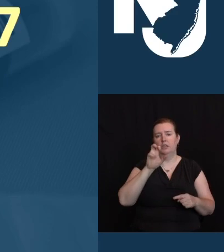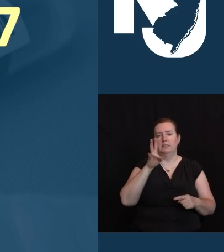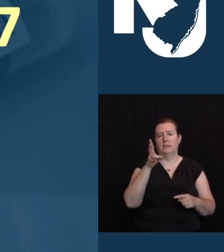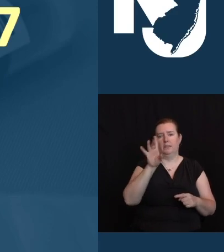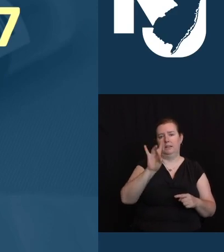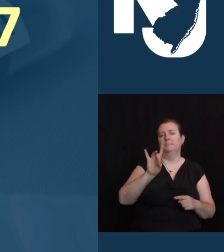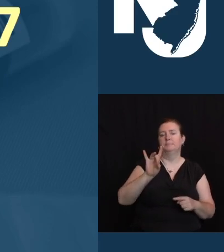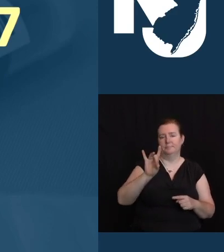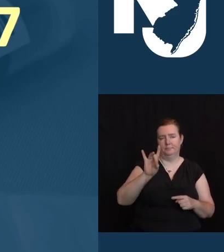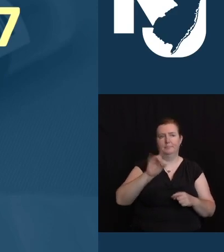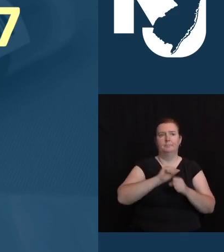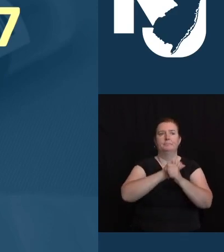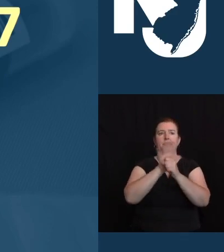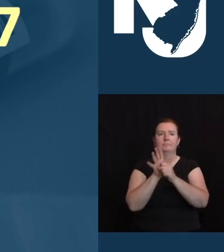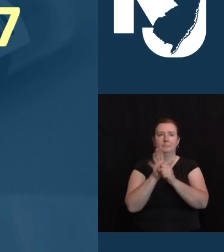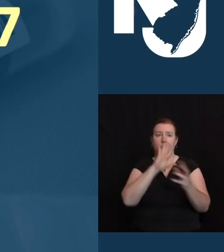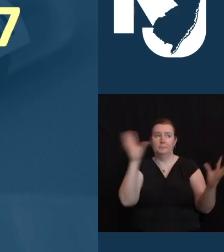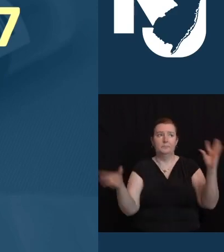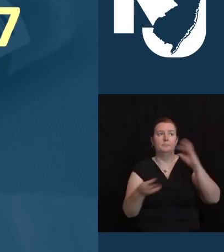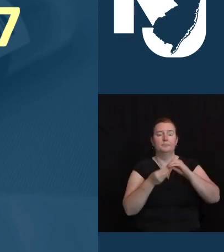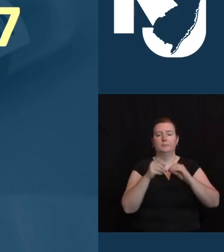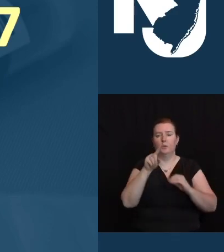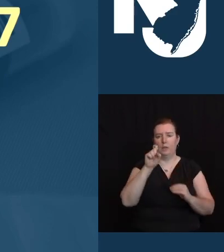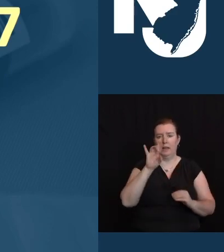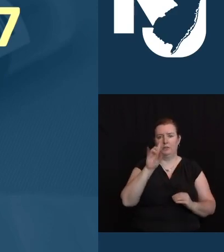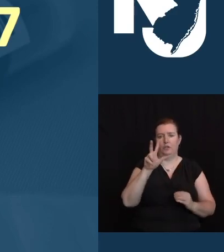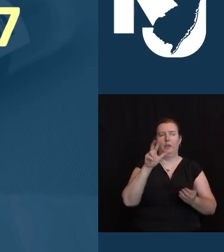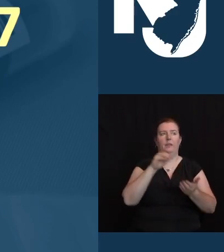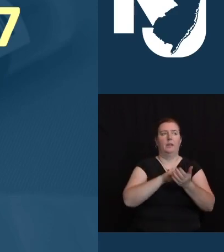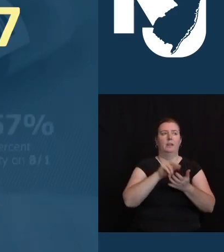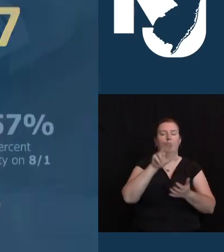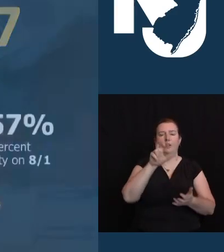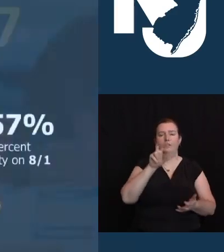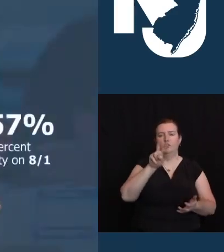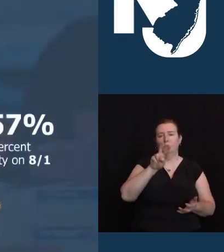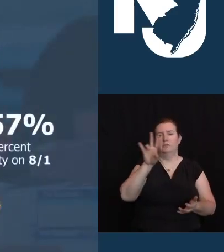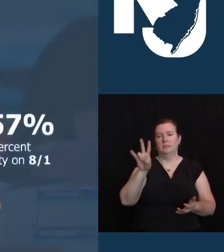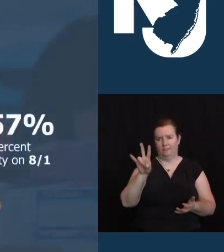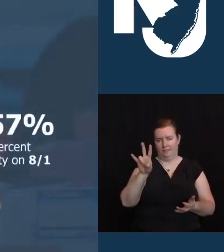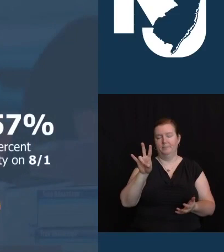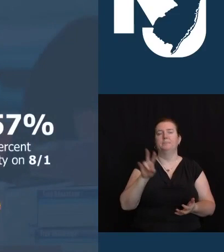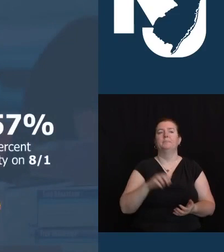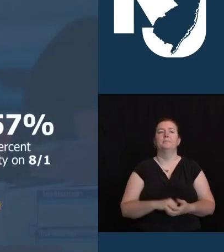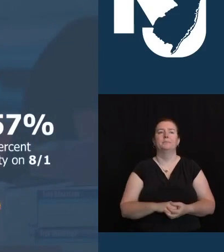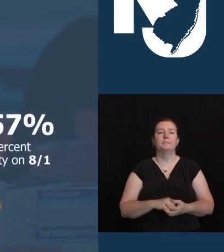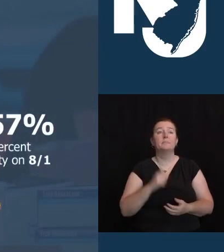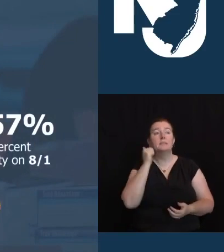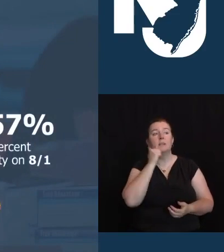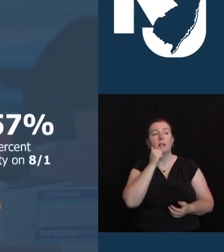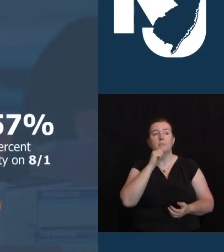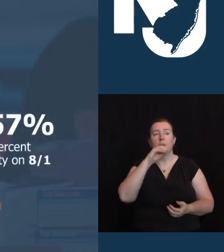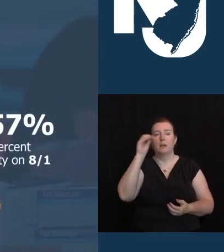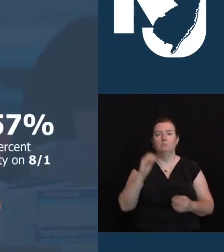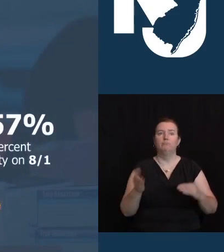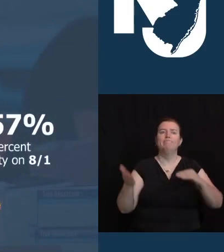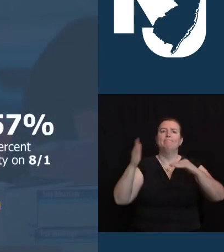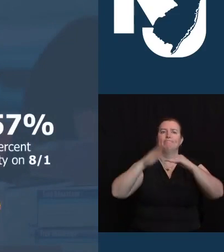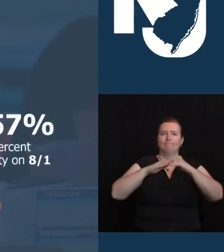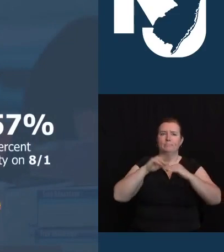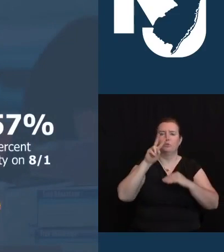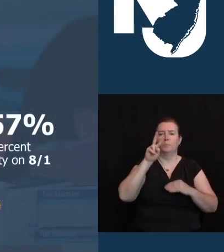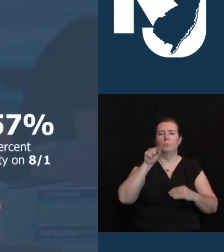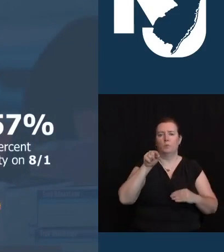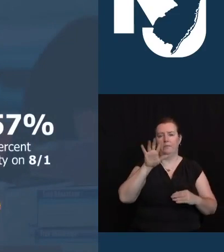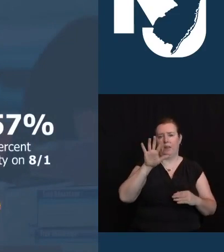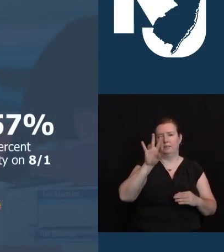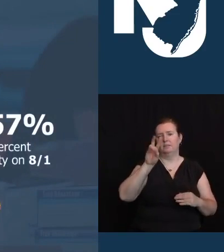results, cumulative statewide total of 183,327. Daily positivity is up 2.57, and